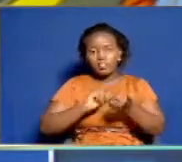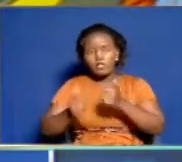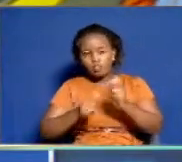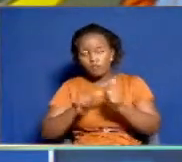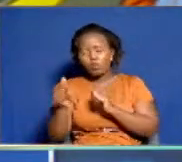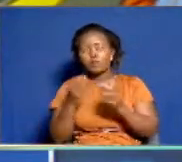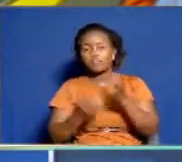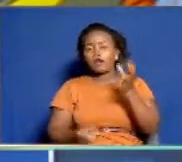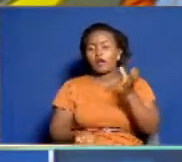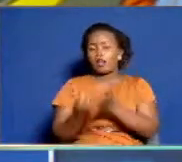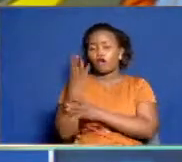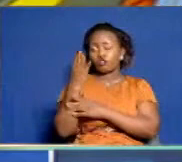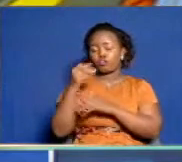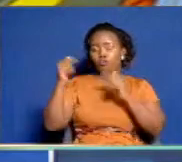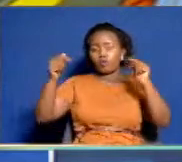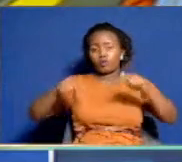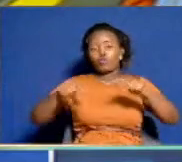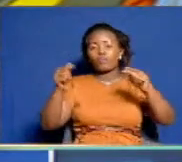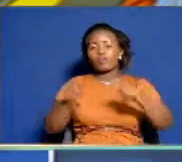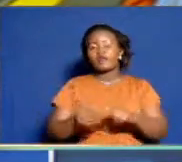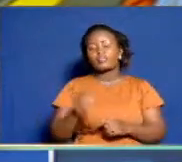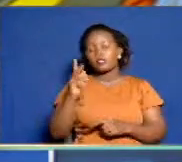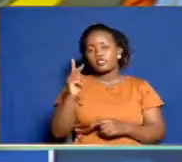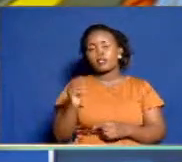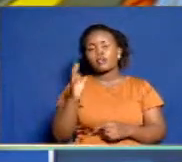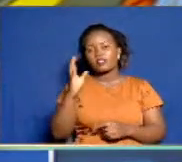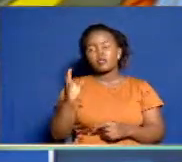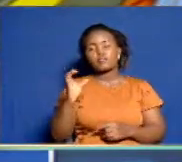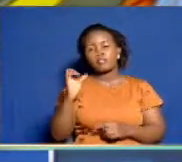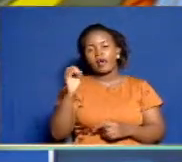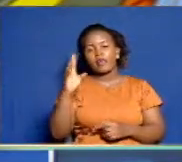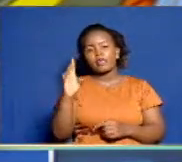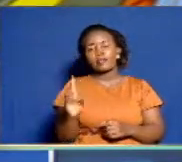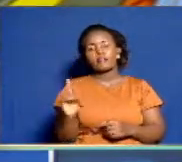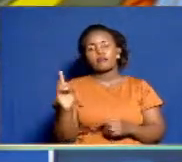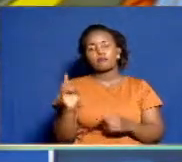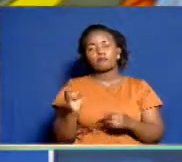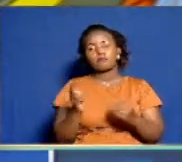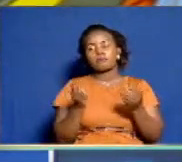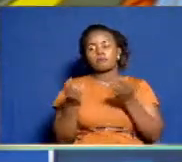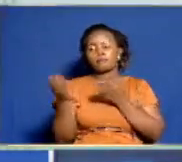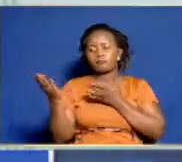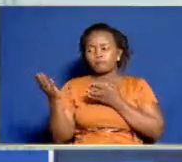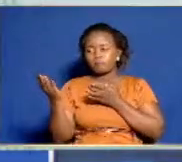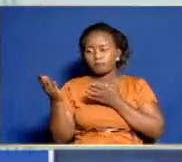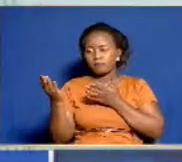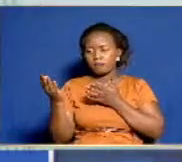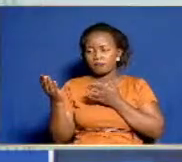Wednesday at the Kenya Institute of Curriculum Development in Nairobi. Ruth Wamboi reports.